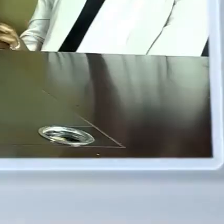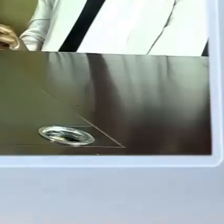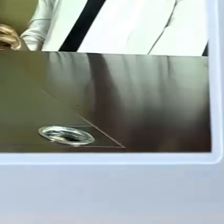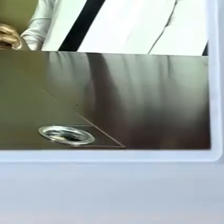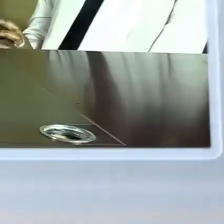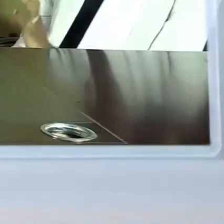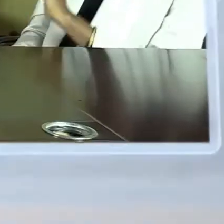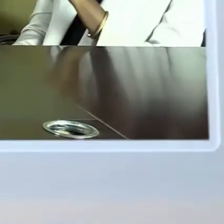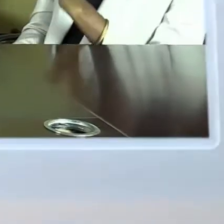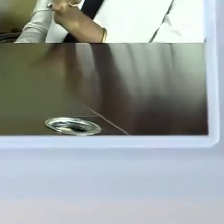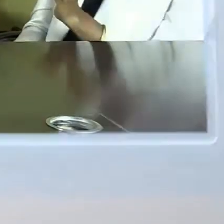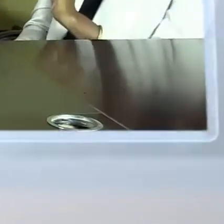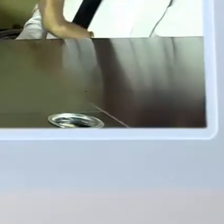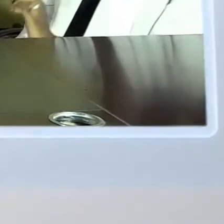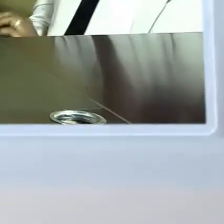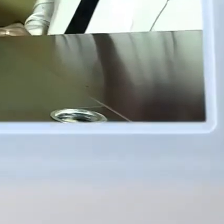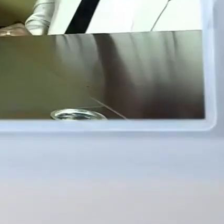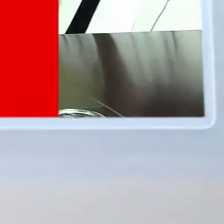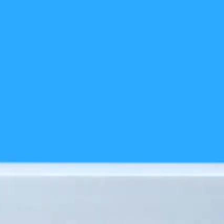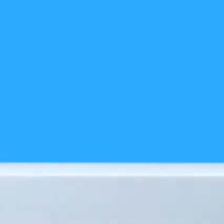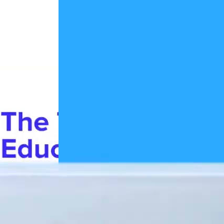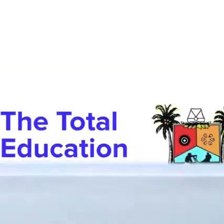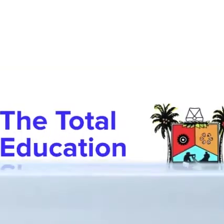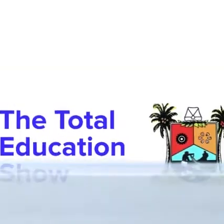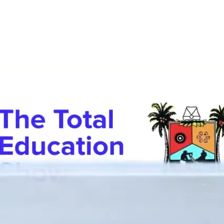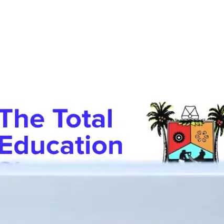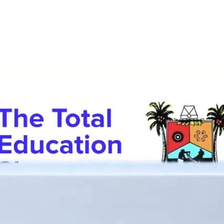of children. Oh, awesome. As provided for by the Child Rights Law.